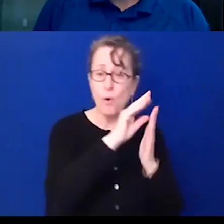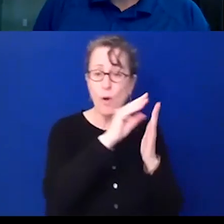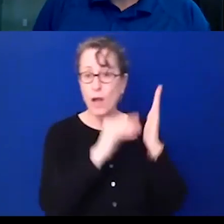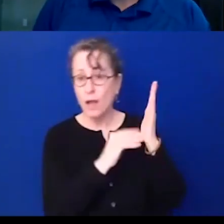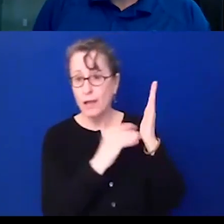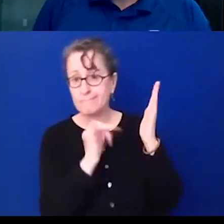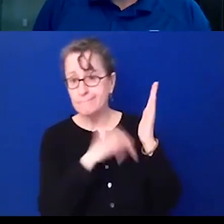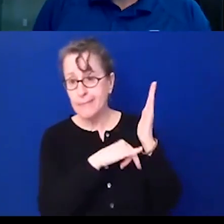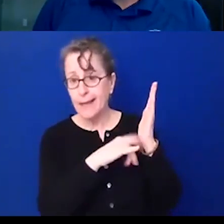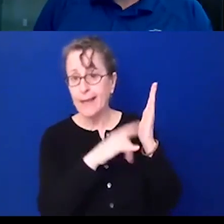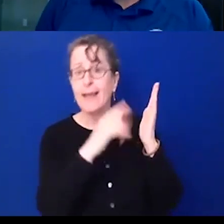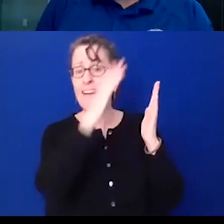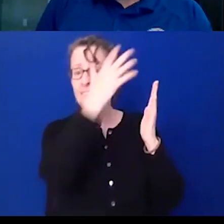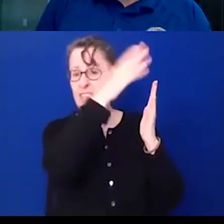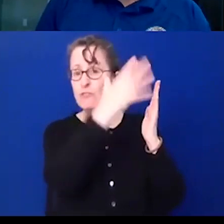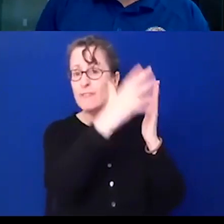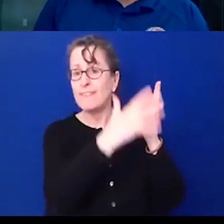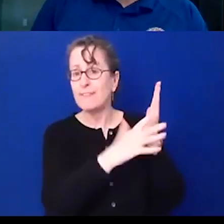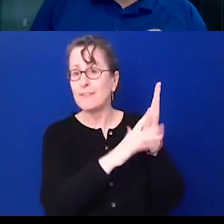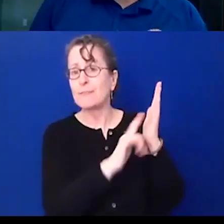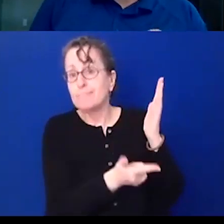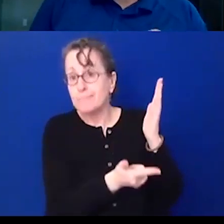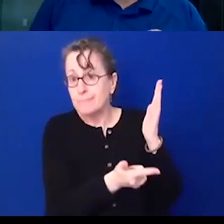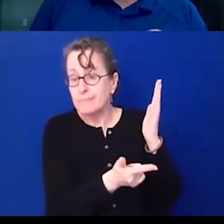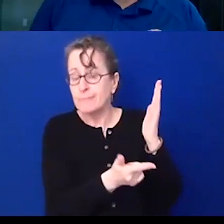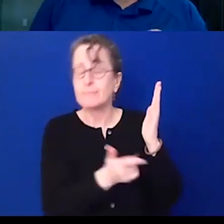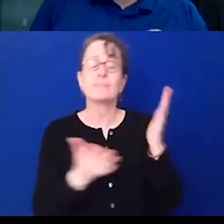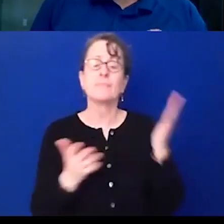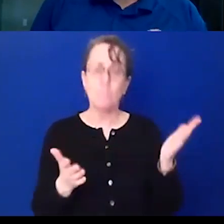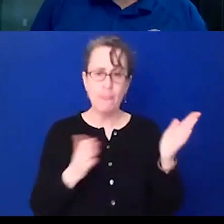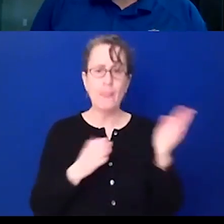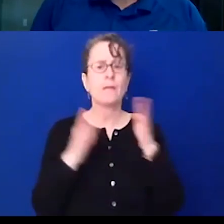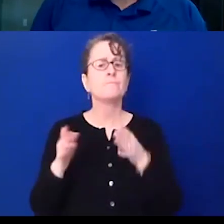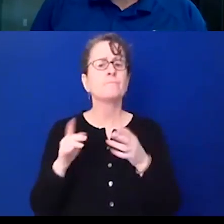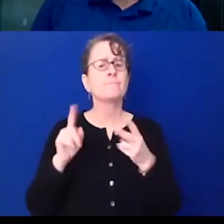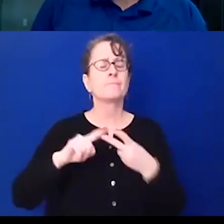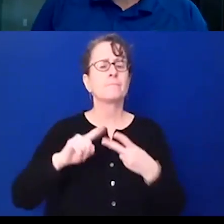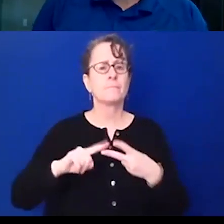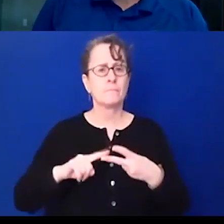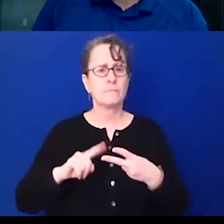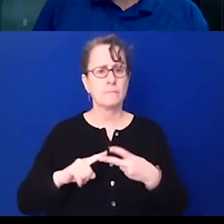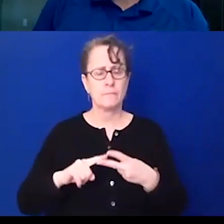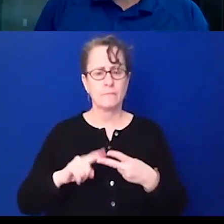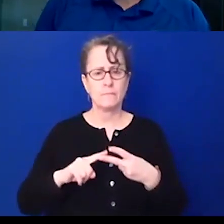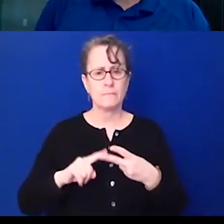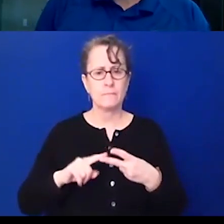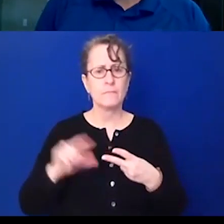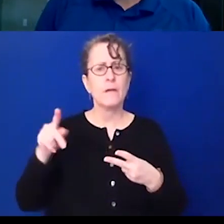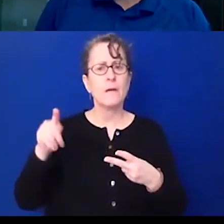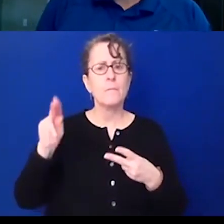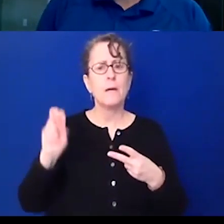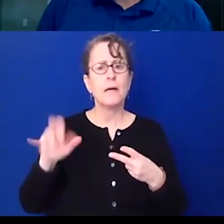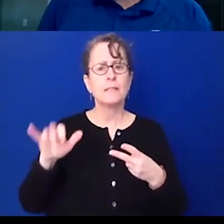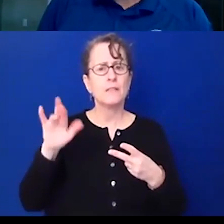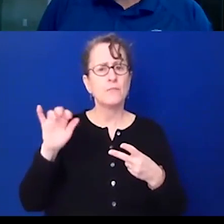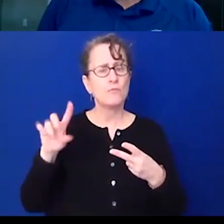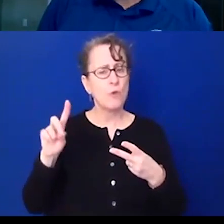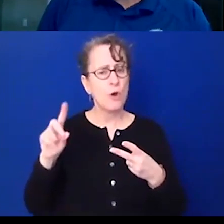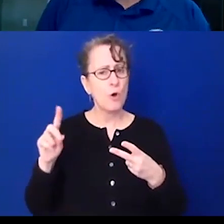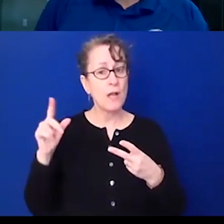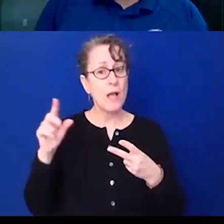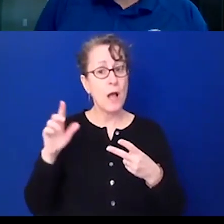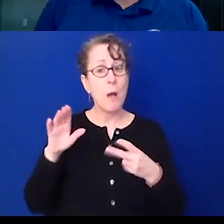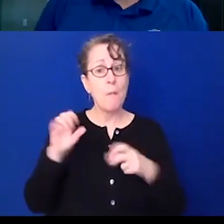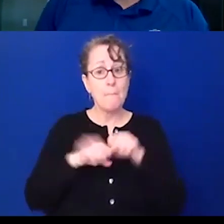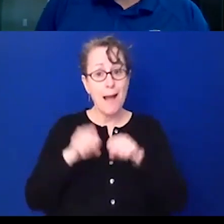these other projects get completed. And I guess the second one, I noticed a green line on Putney Road where the bikes are. And I